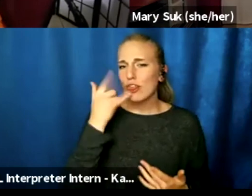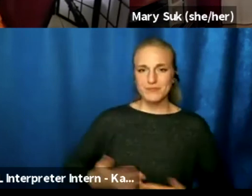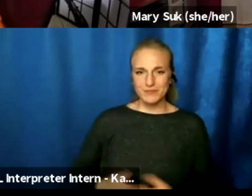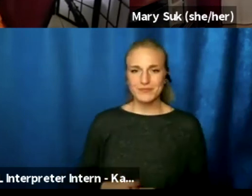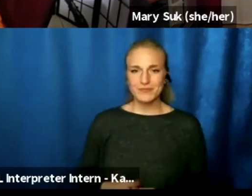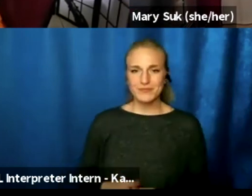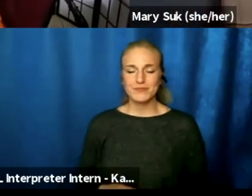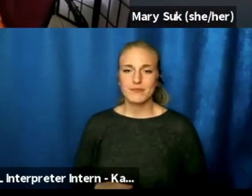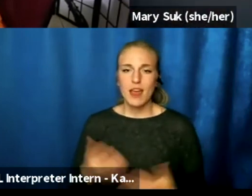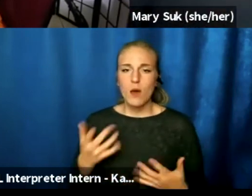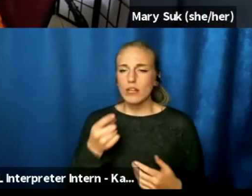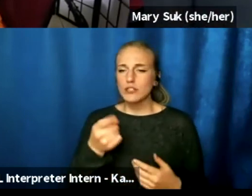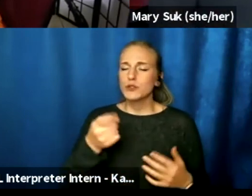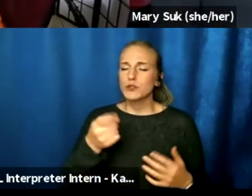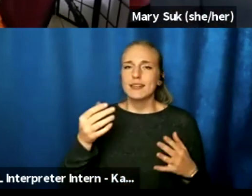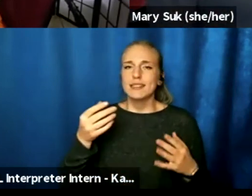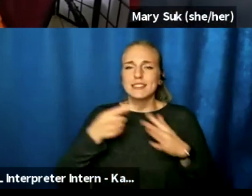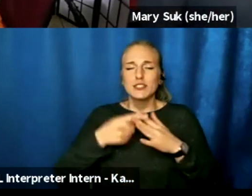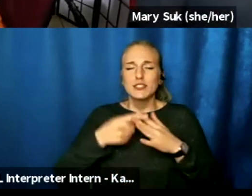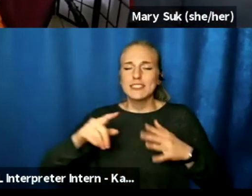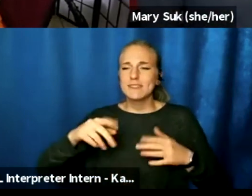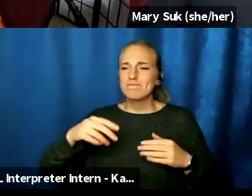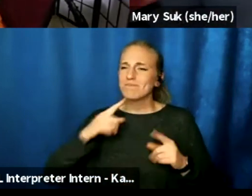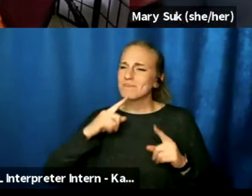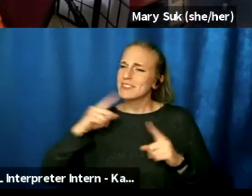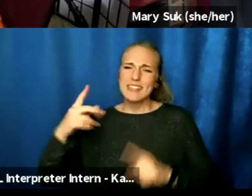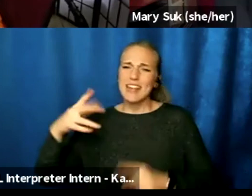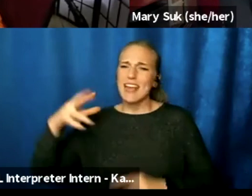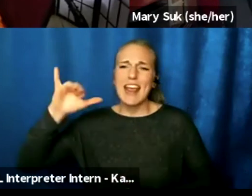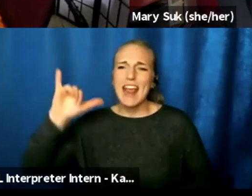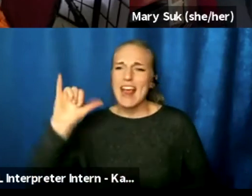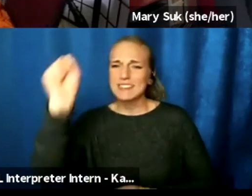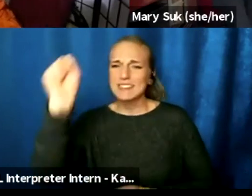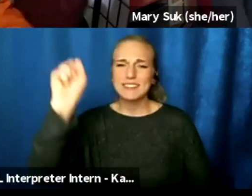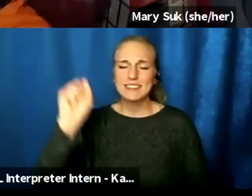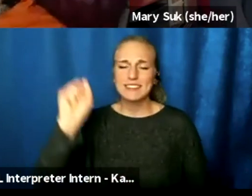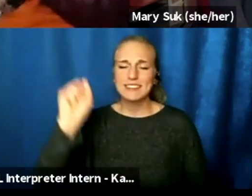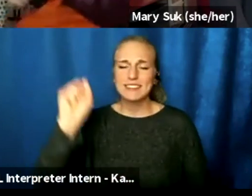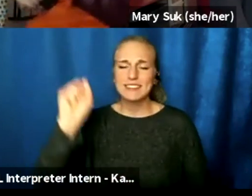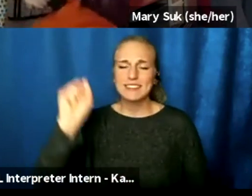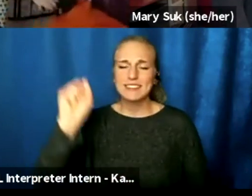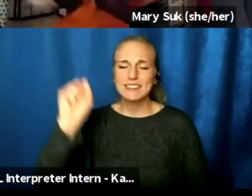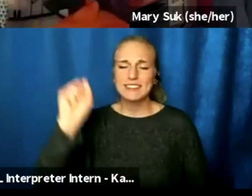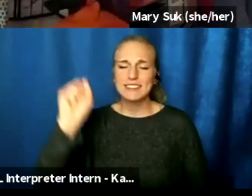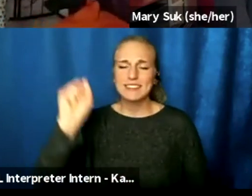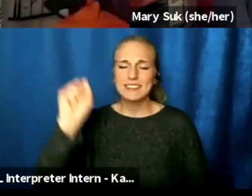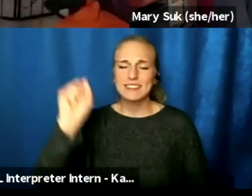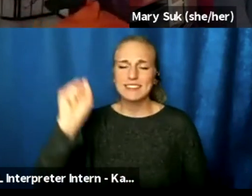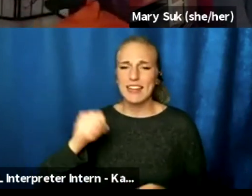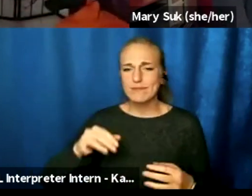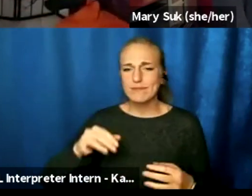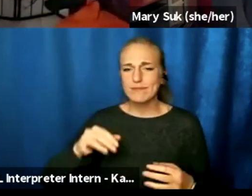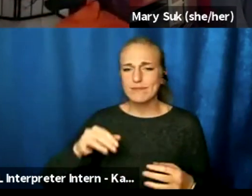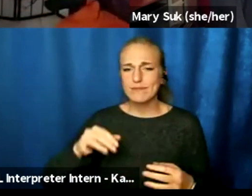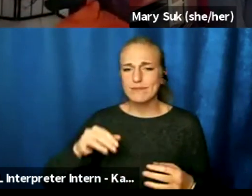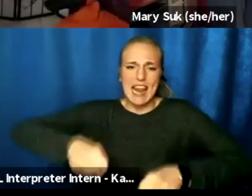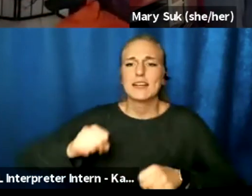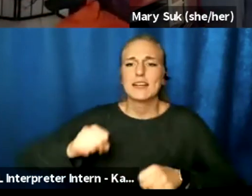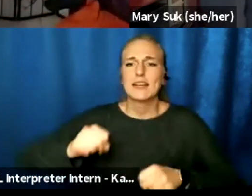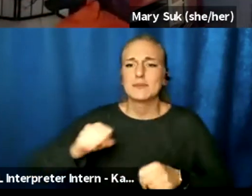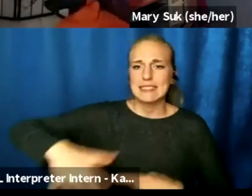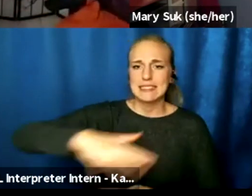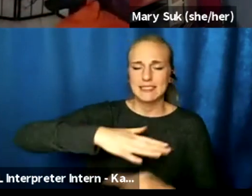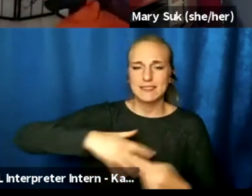to start to say yes and thank you, take up space, unmute, make noise, whatever feels good to